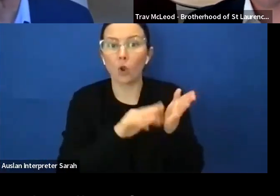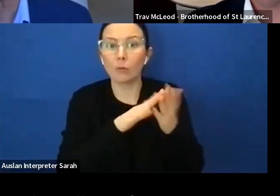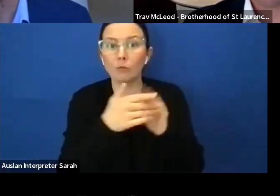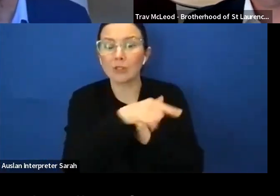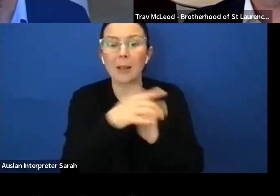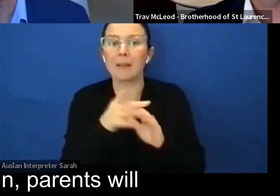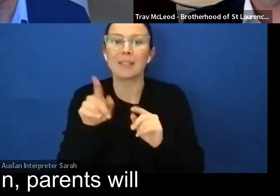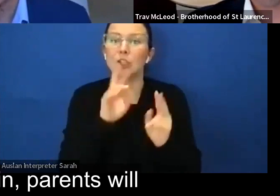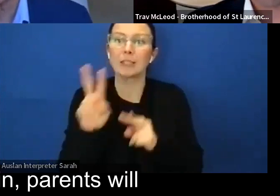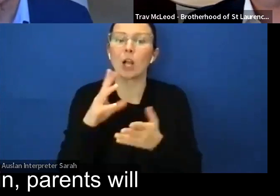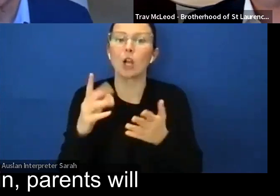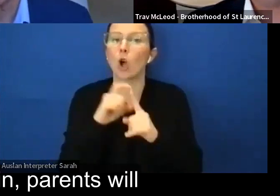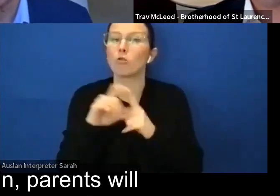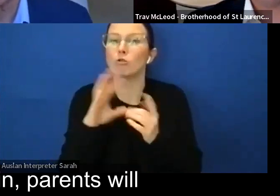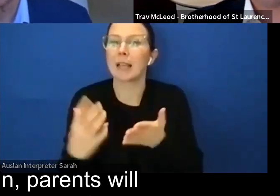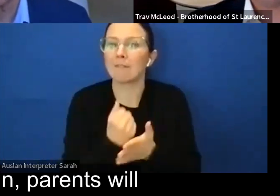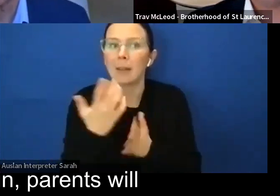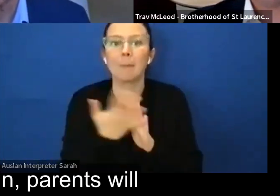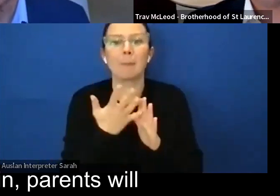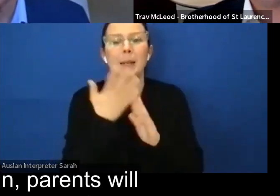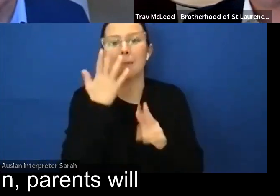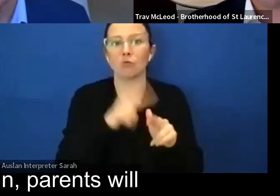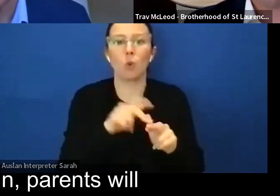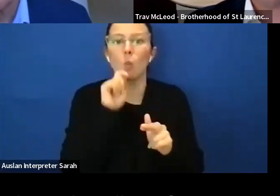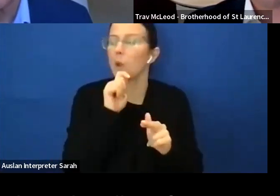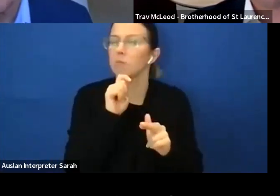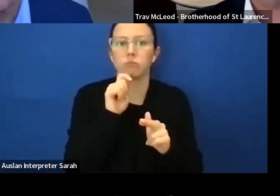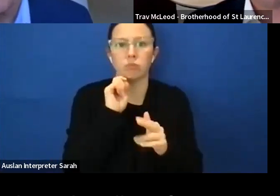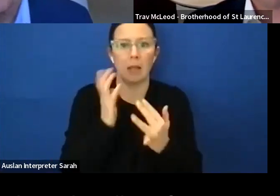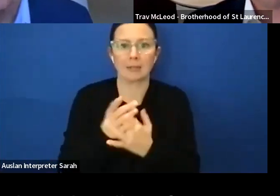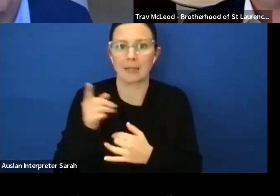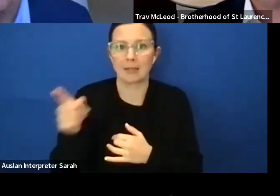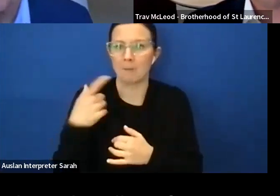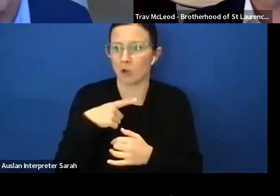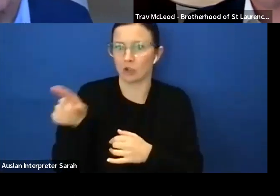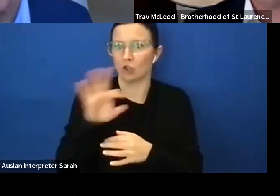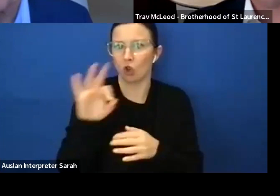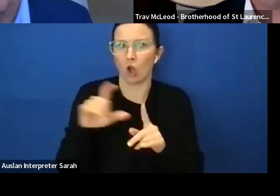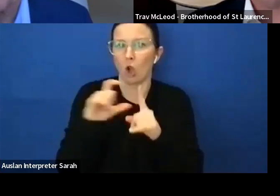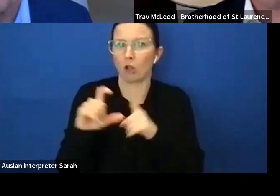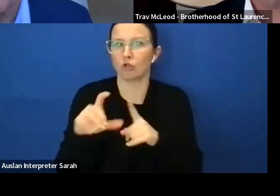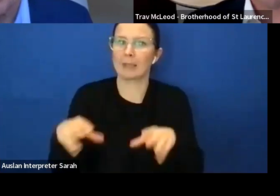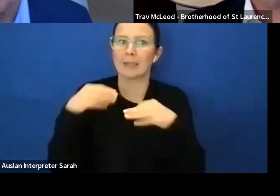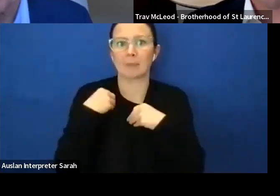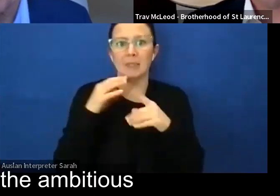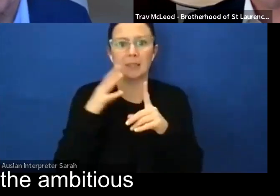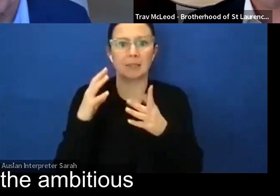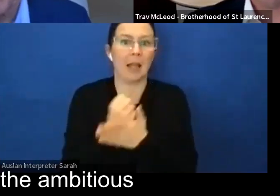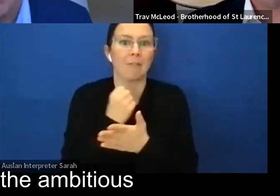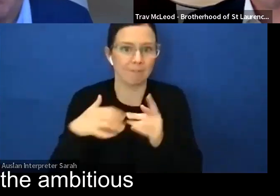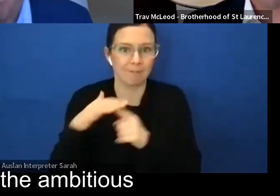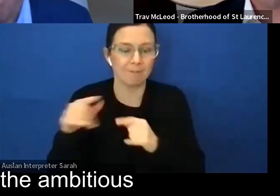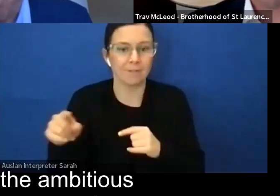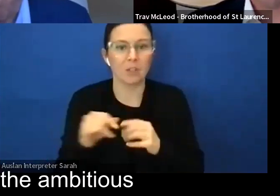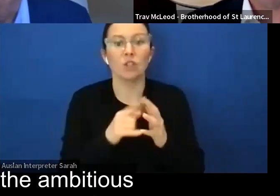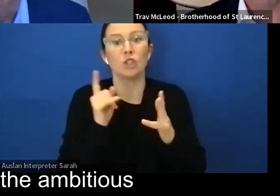as culturally safe. And once again, parents will not access those centres if they're not seen to be culturally safe. So achieving